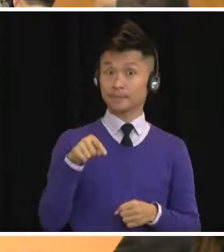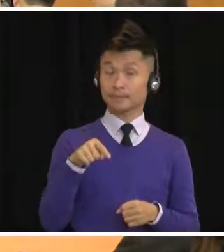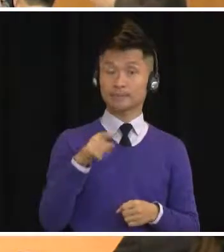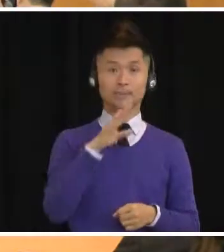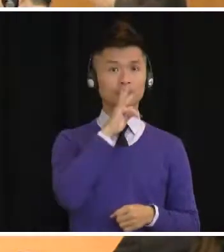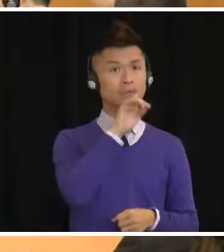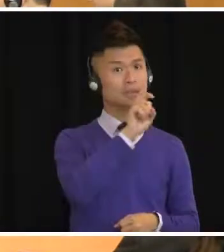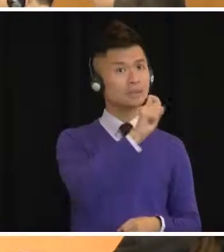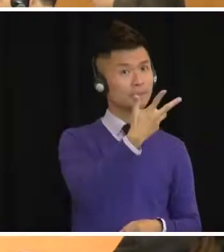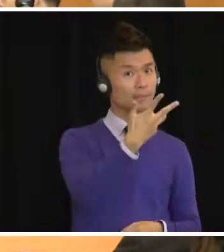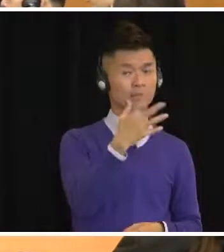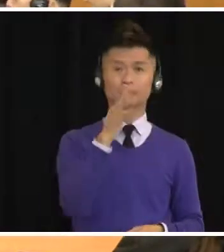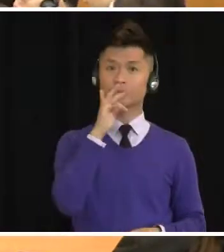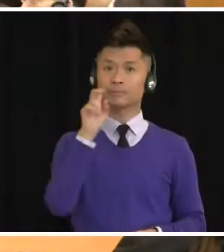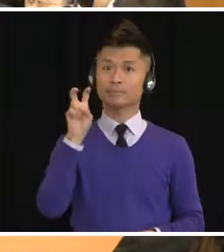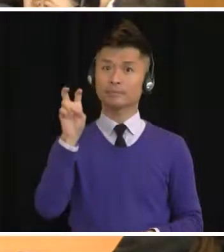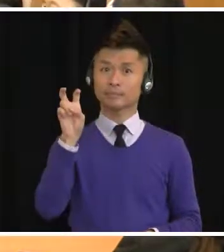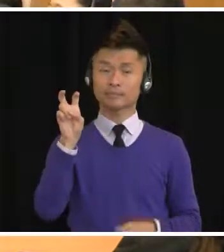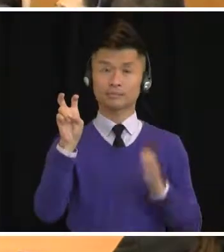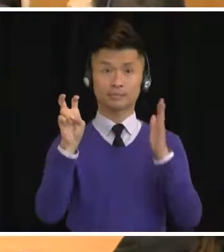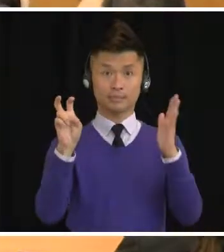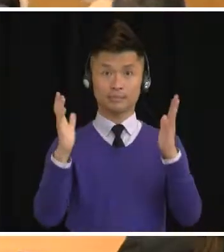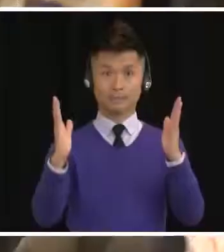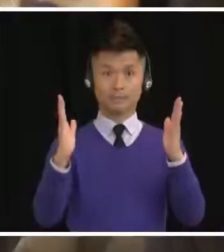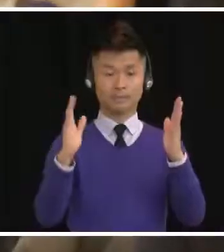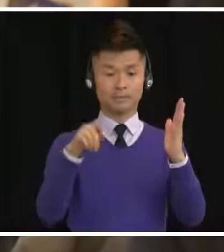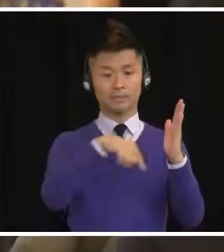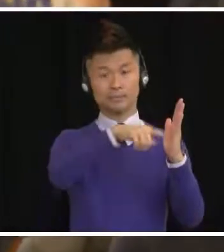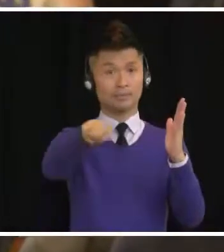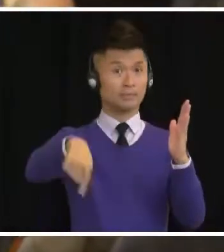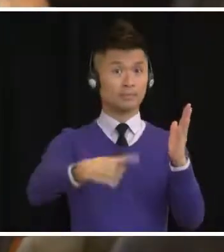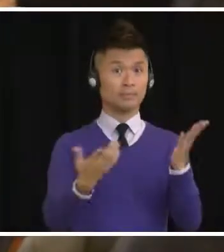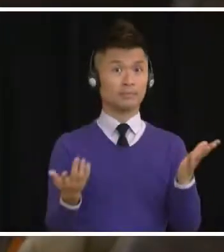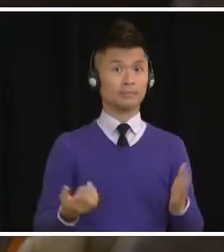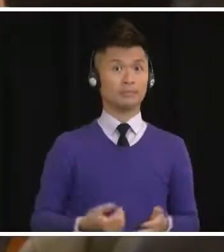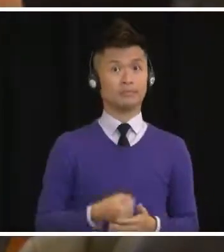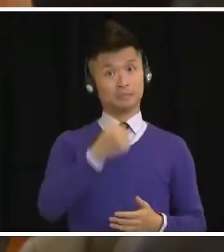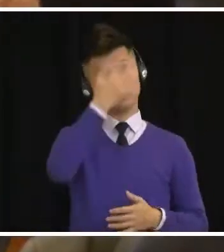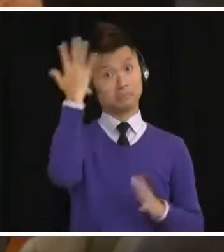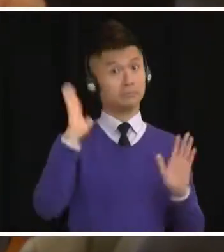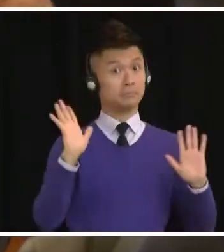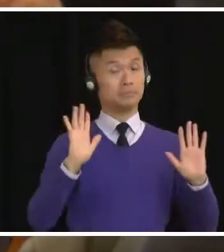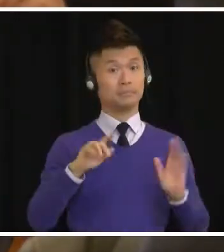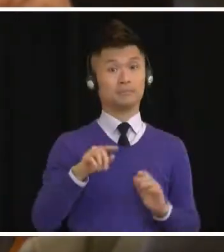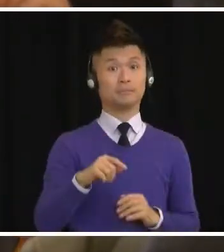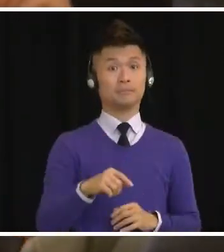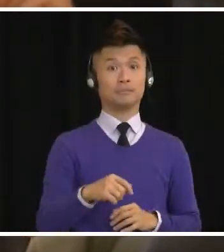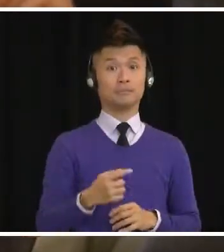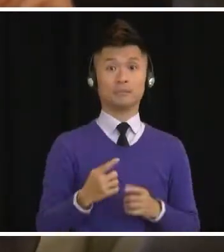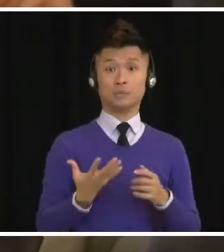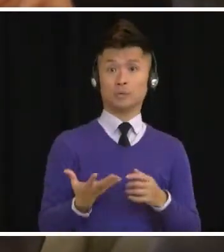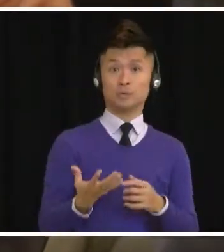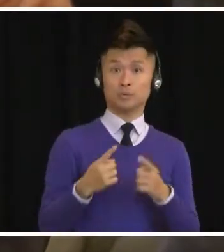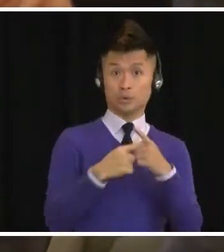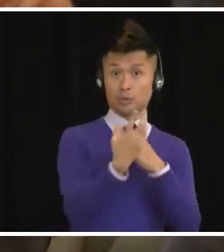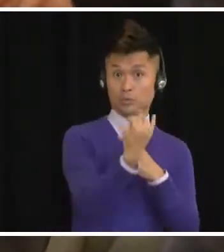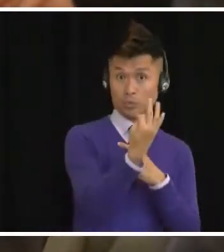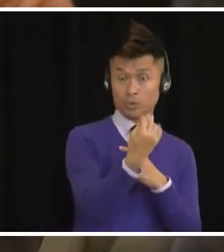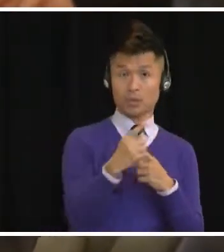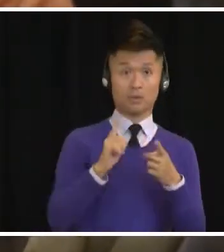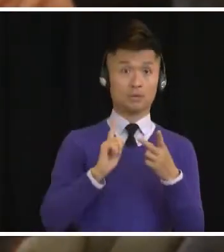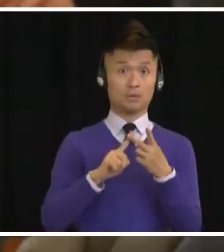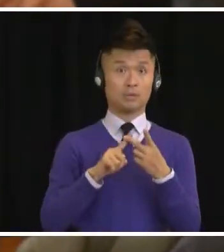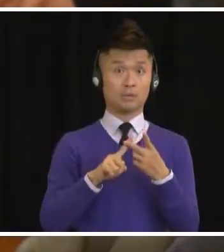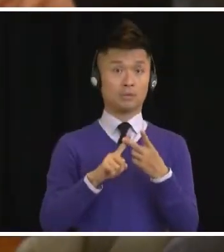at 20. For those aged between 18 and 20, how